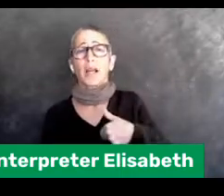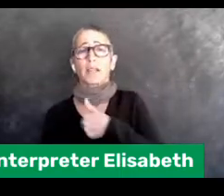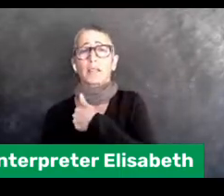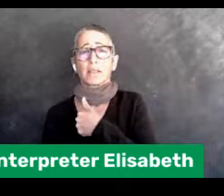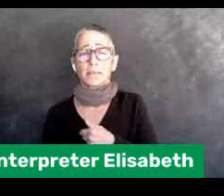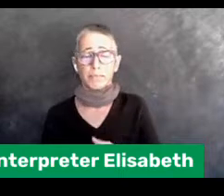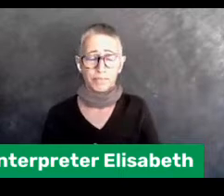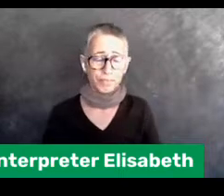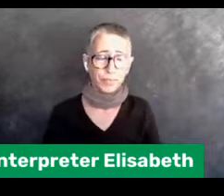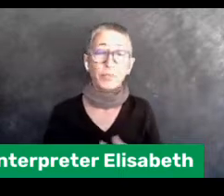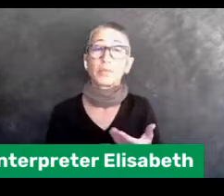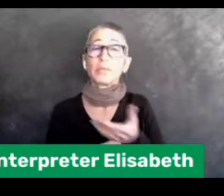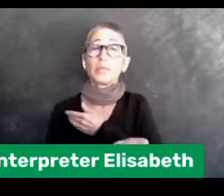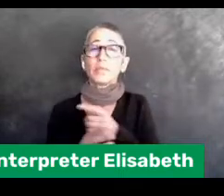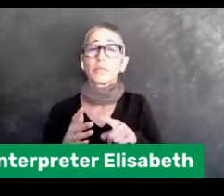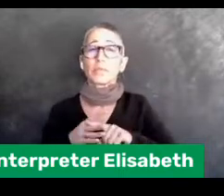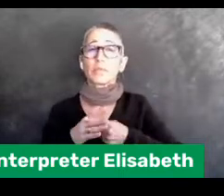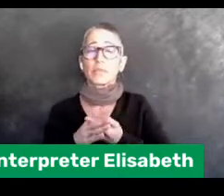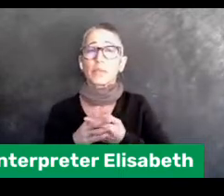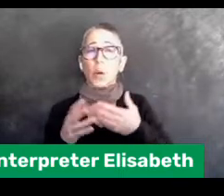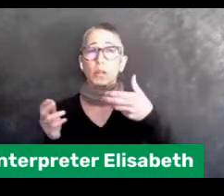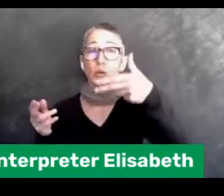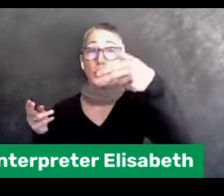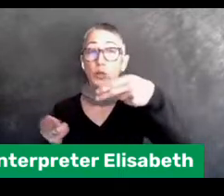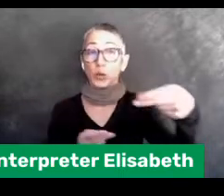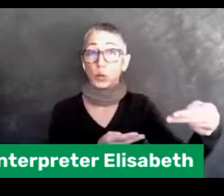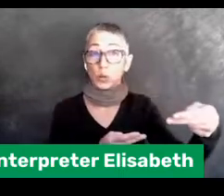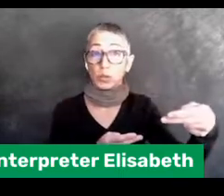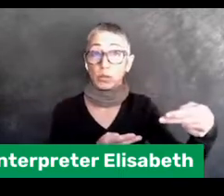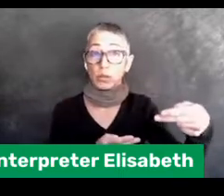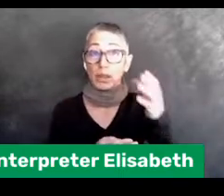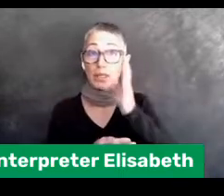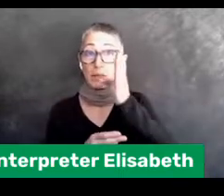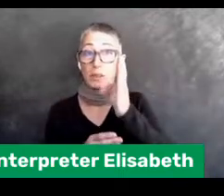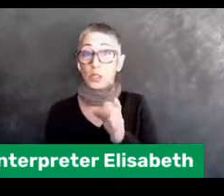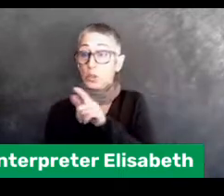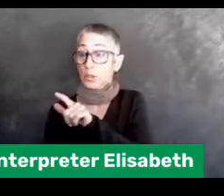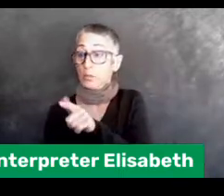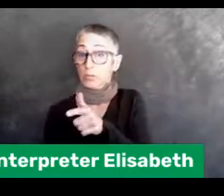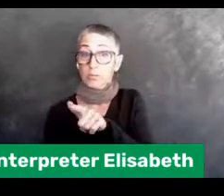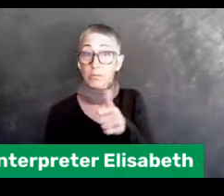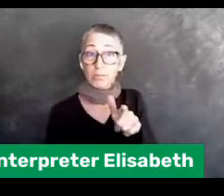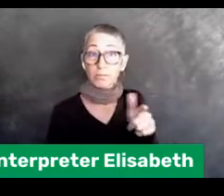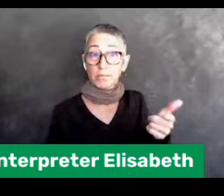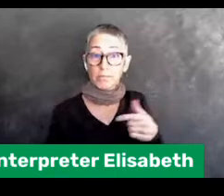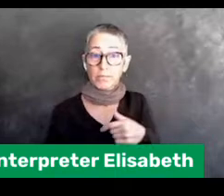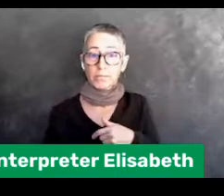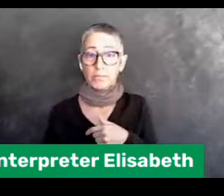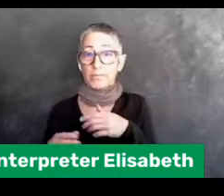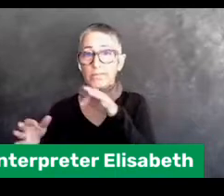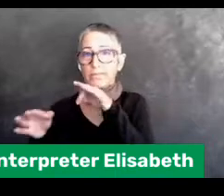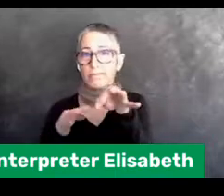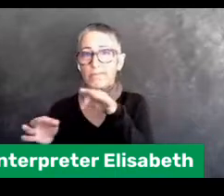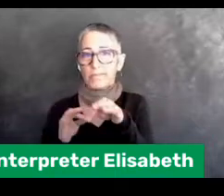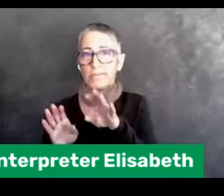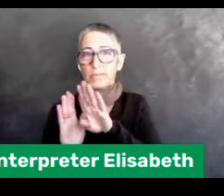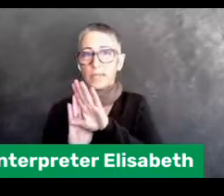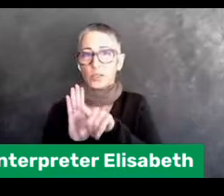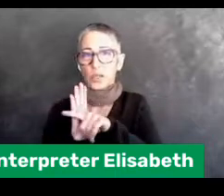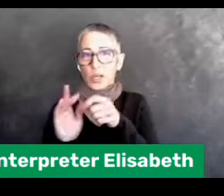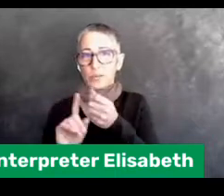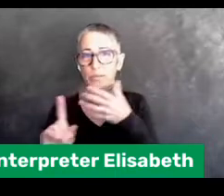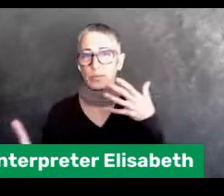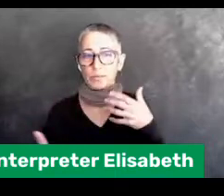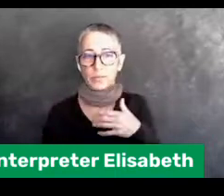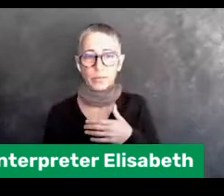get started, I would love to introduce us and get a little bit more information about our background. So my name is